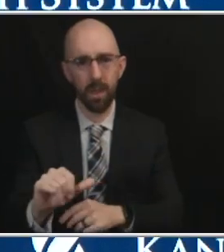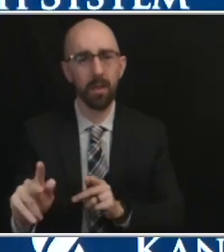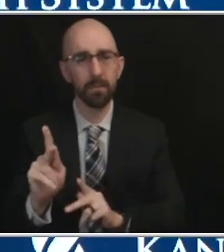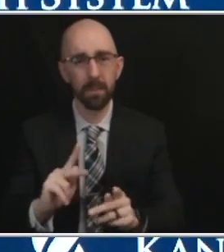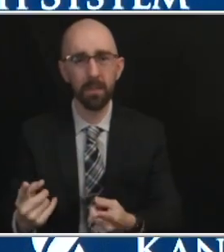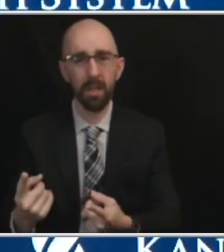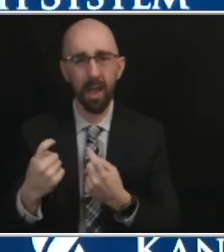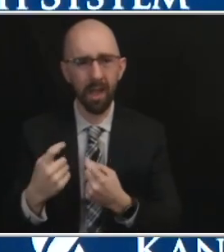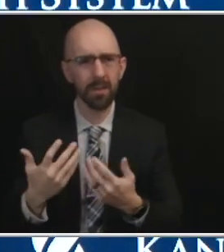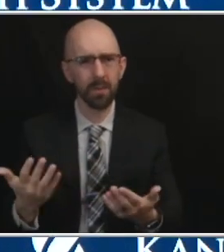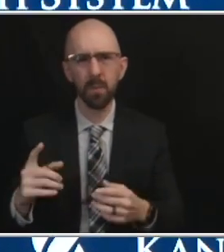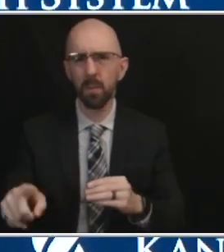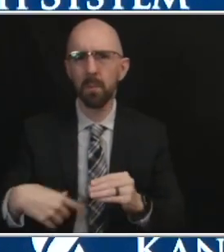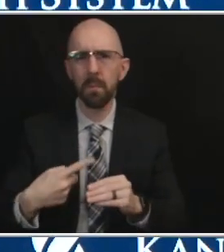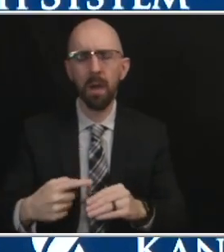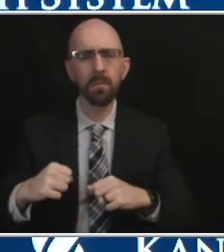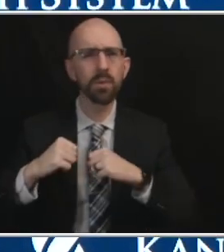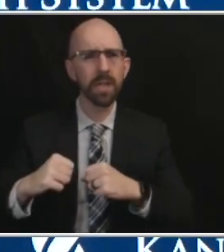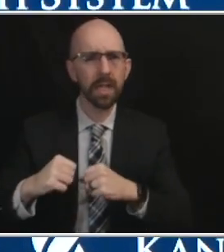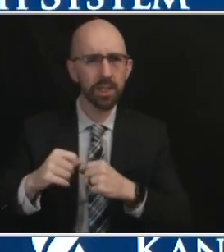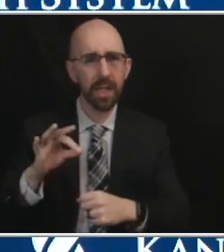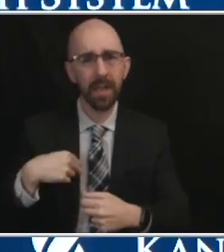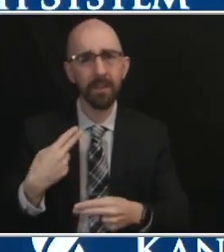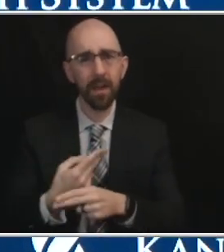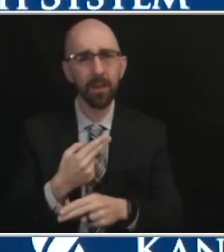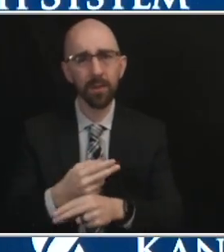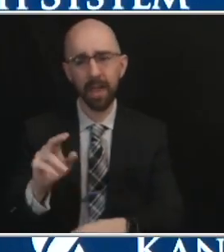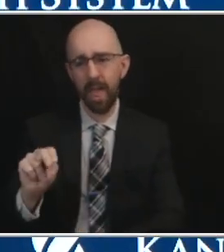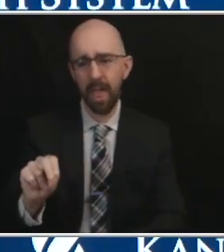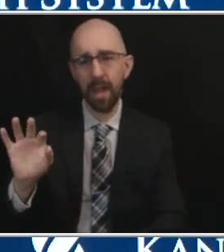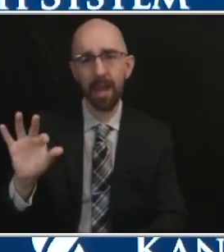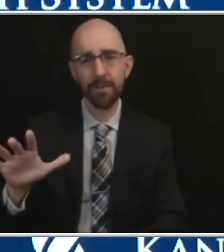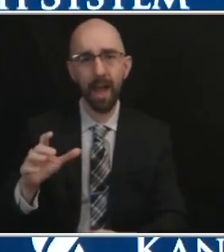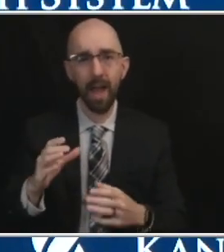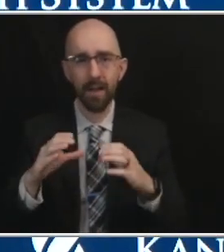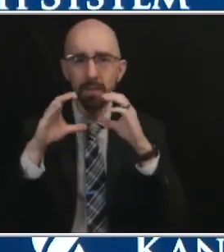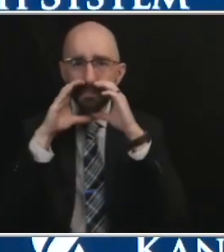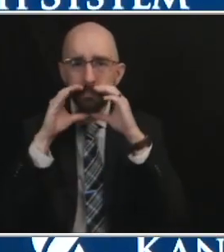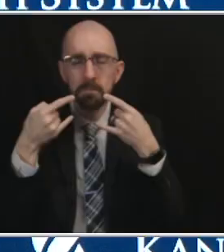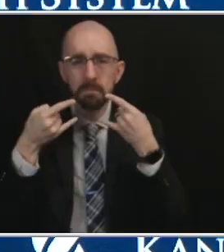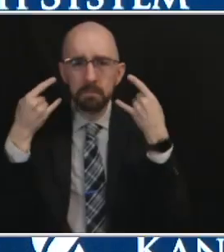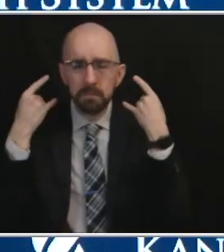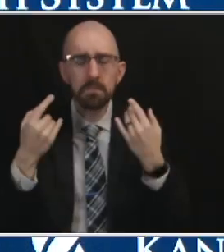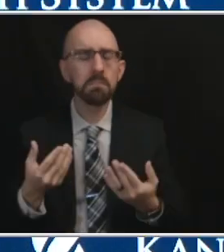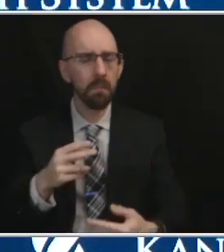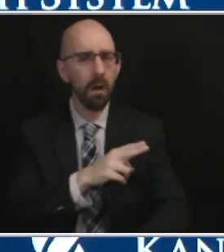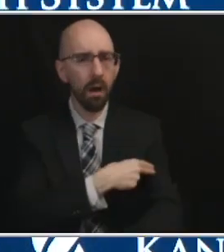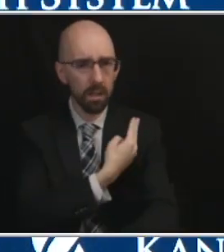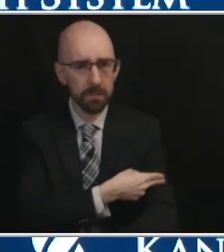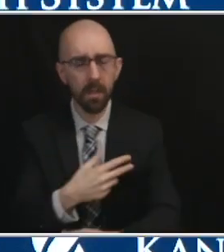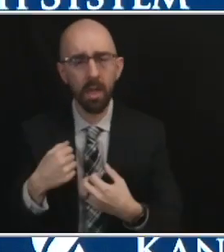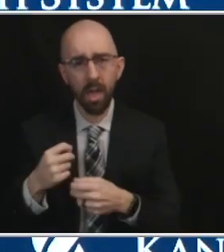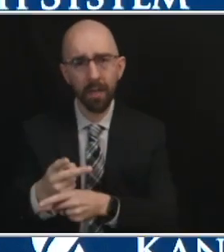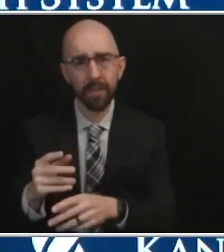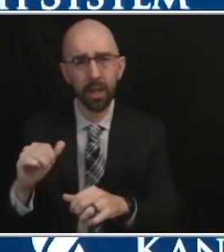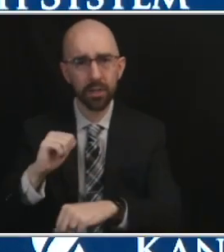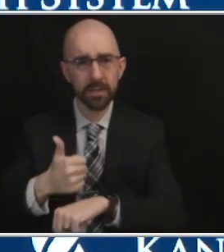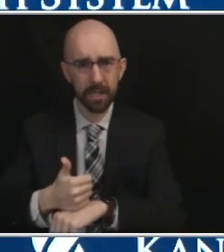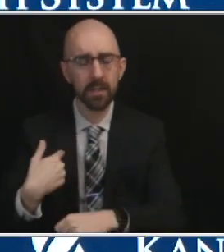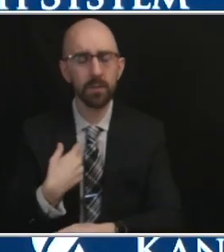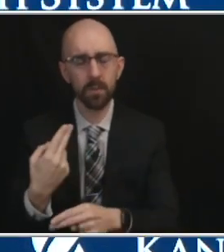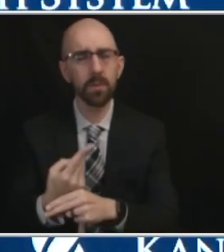what about protection? What if I wear an N95 mask? Certainly we know that in the hospital, in these healthcare settings, we do wear,